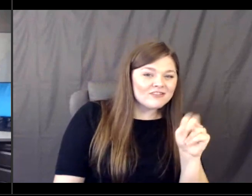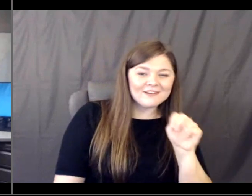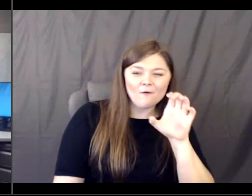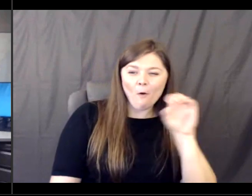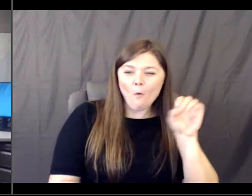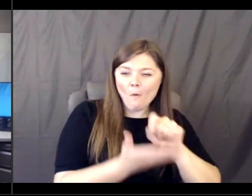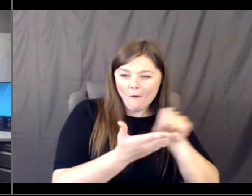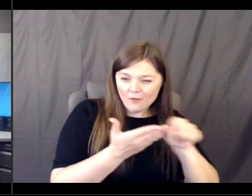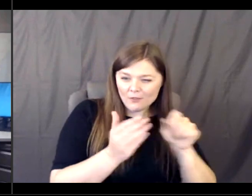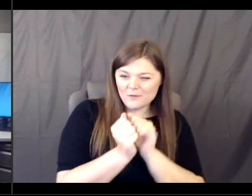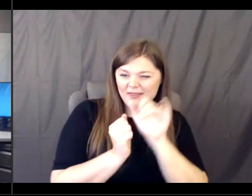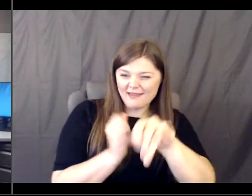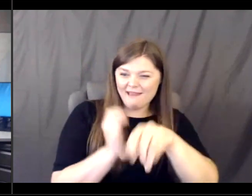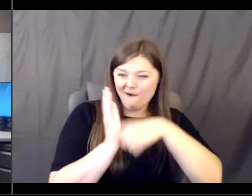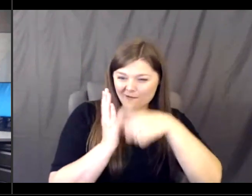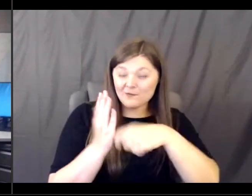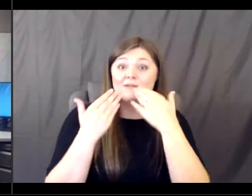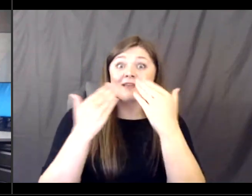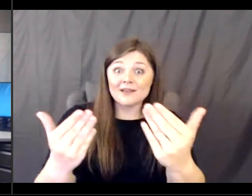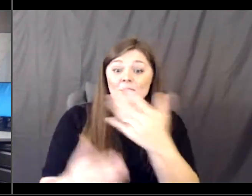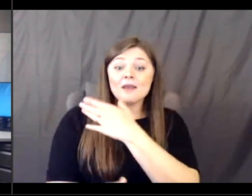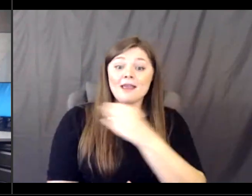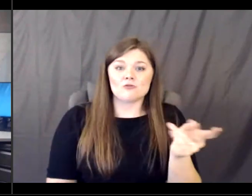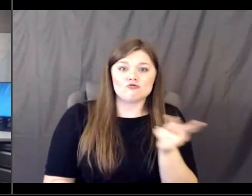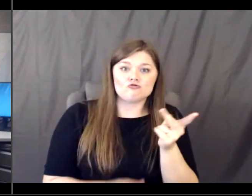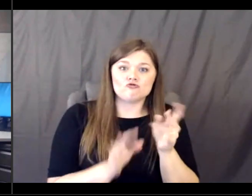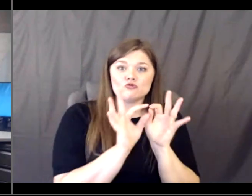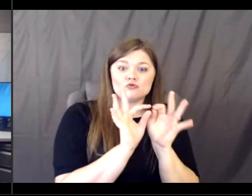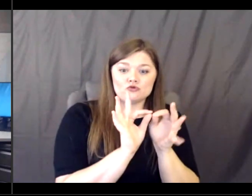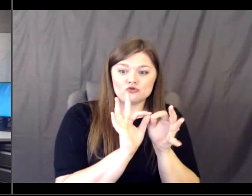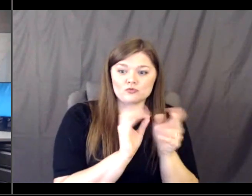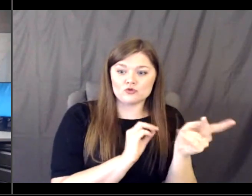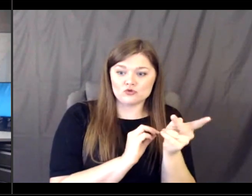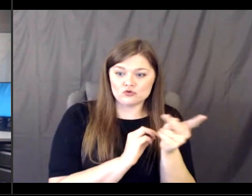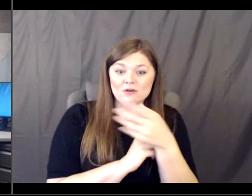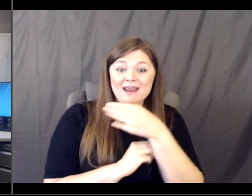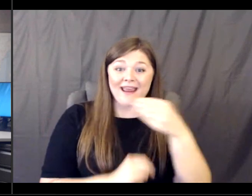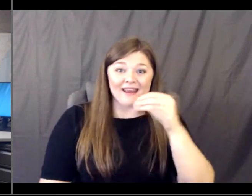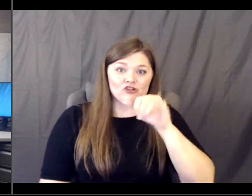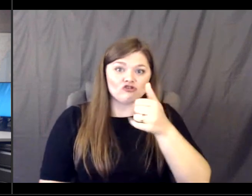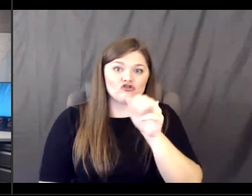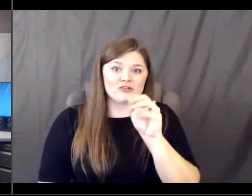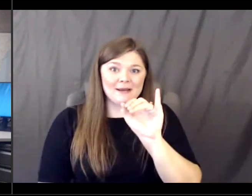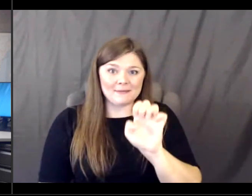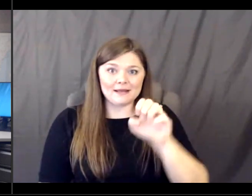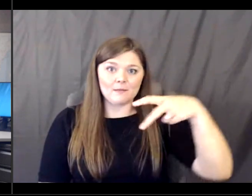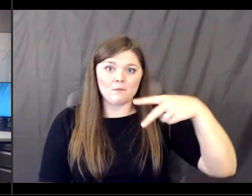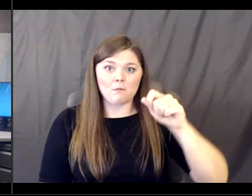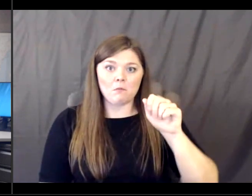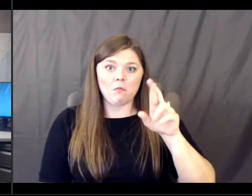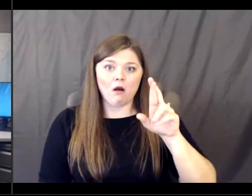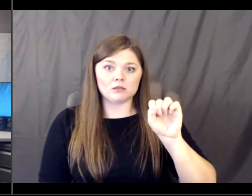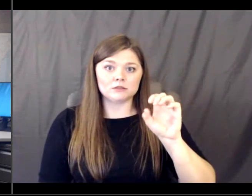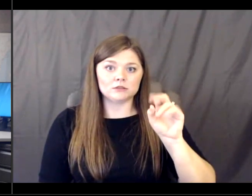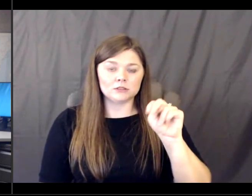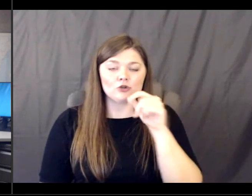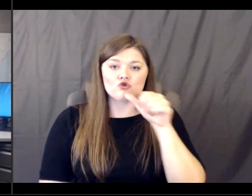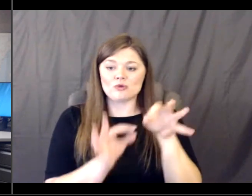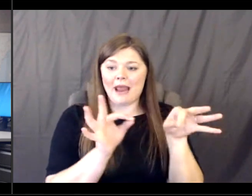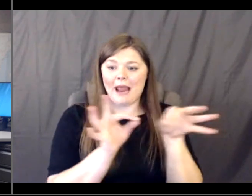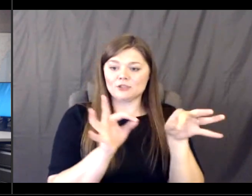And also to thank you, our two ASL interpreters, as well as Jamie Parsons, who is doing our captioning for us today.